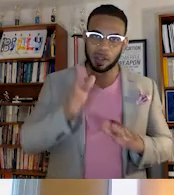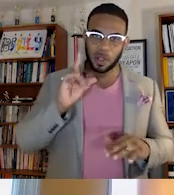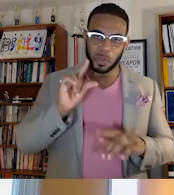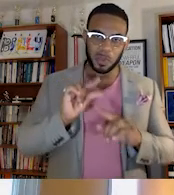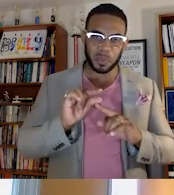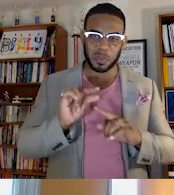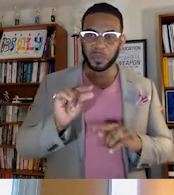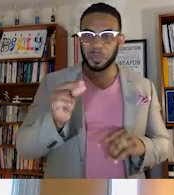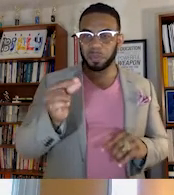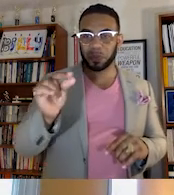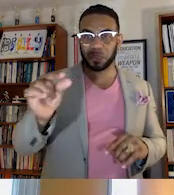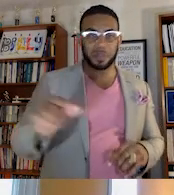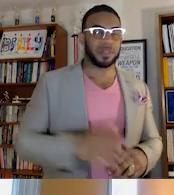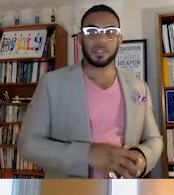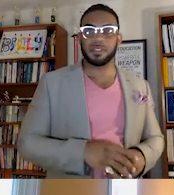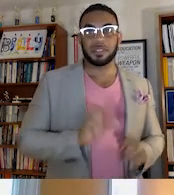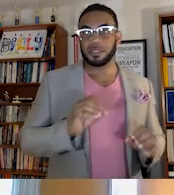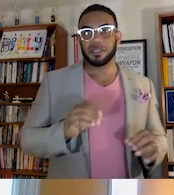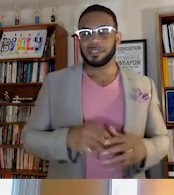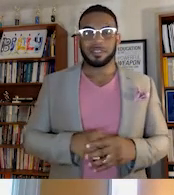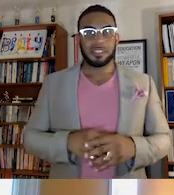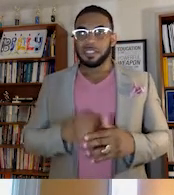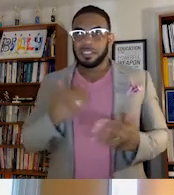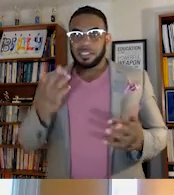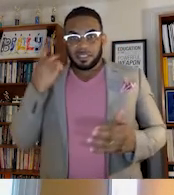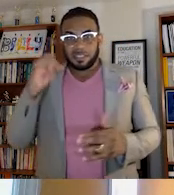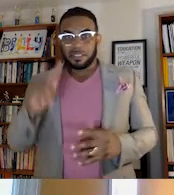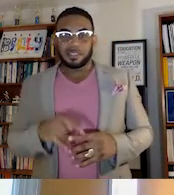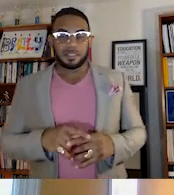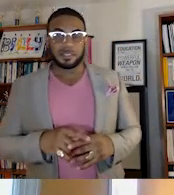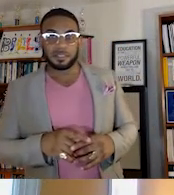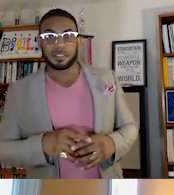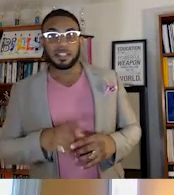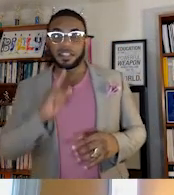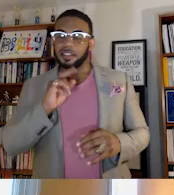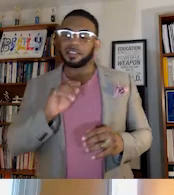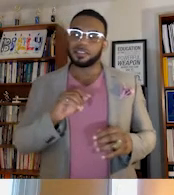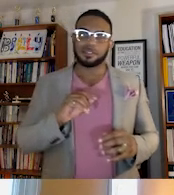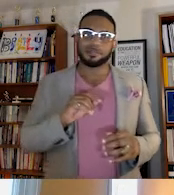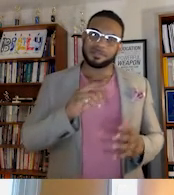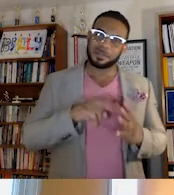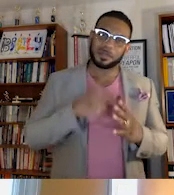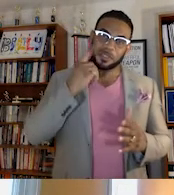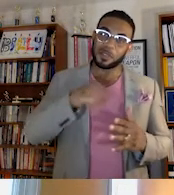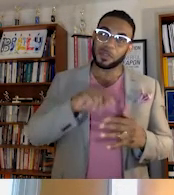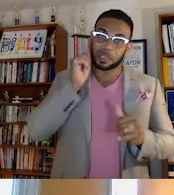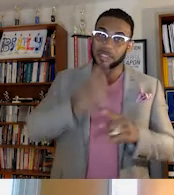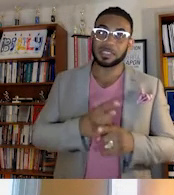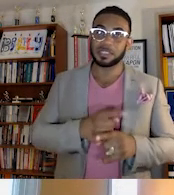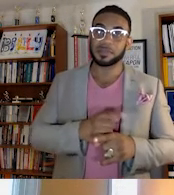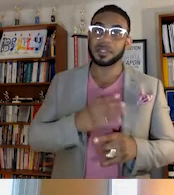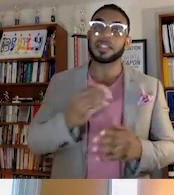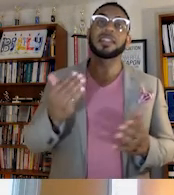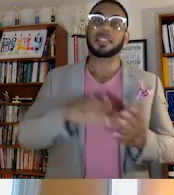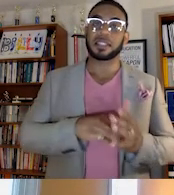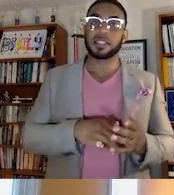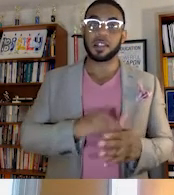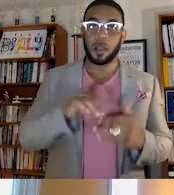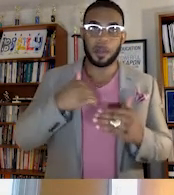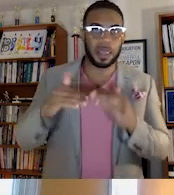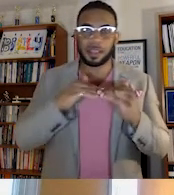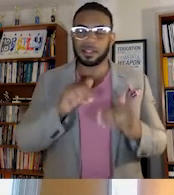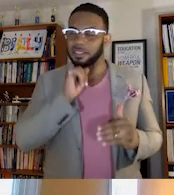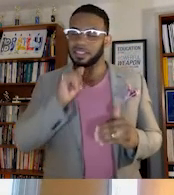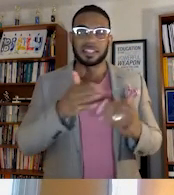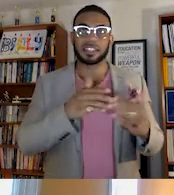on 50-year-old software. Right. And because there's no funding for those systems. And again, all my colleagues